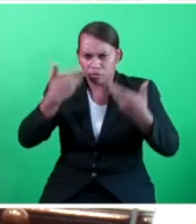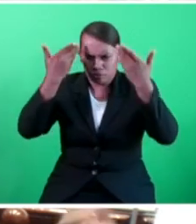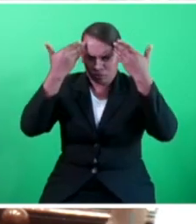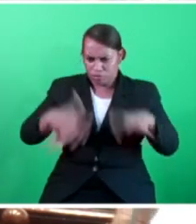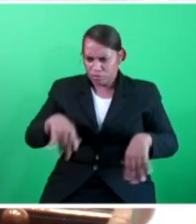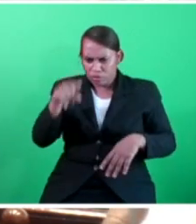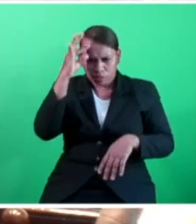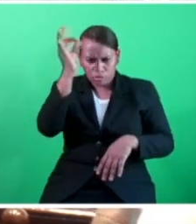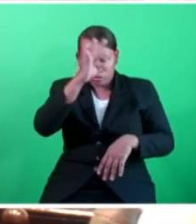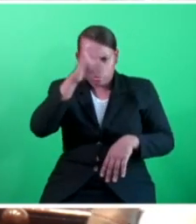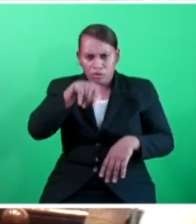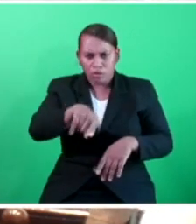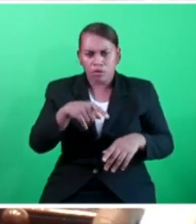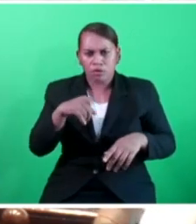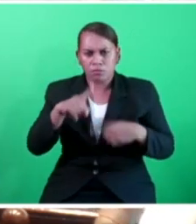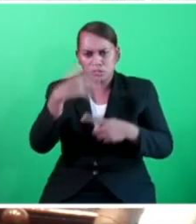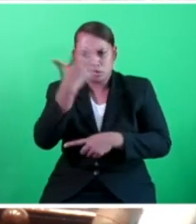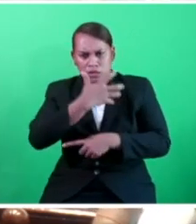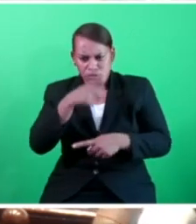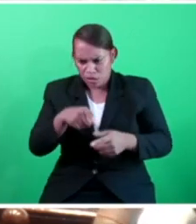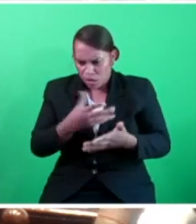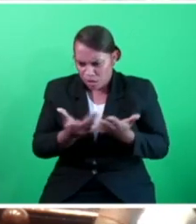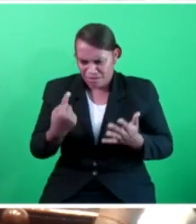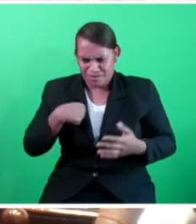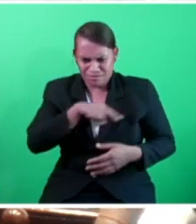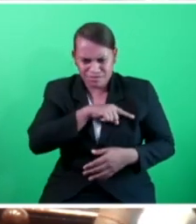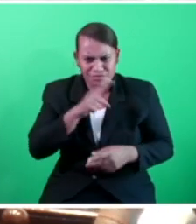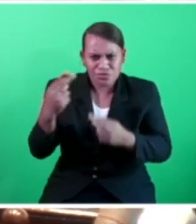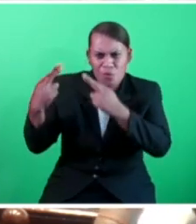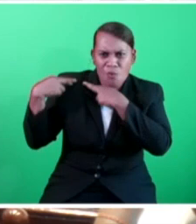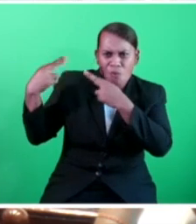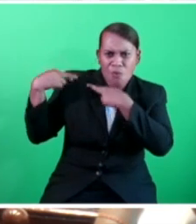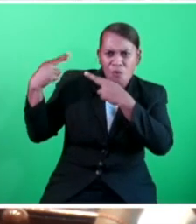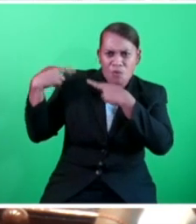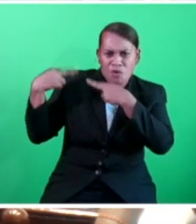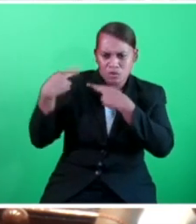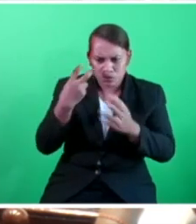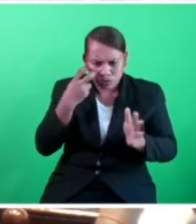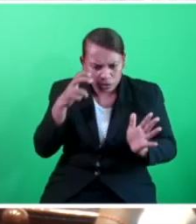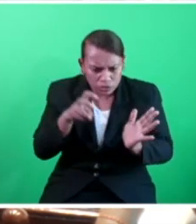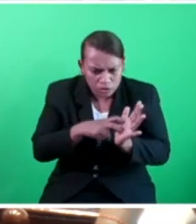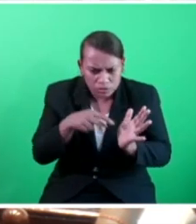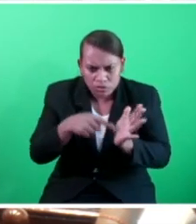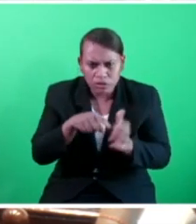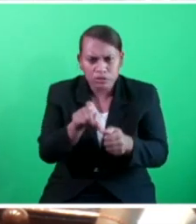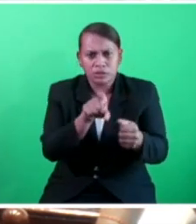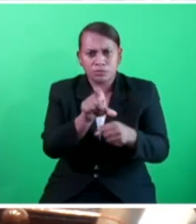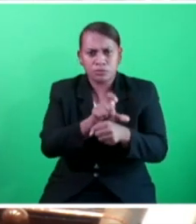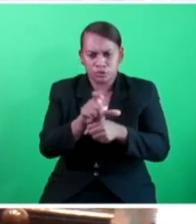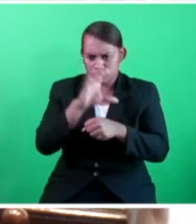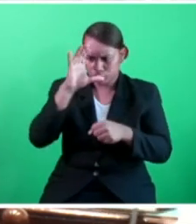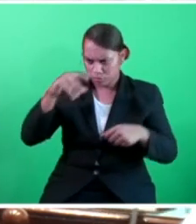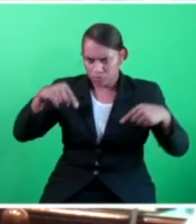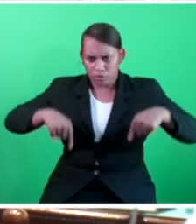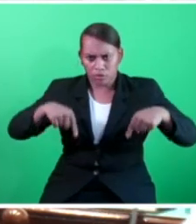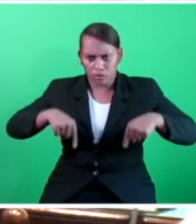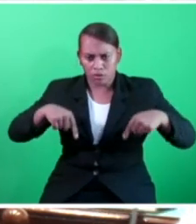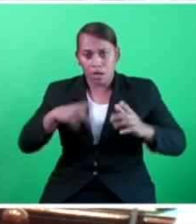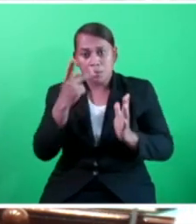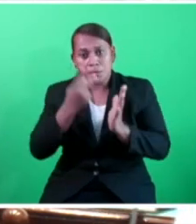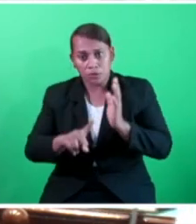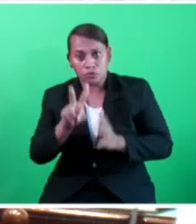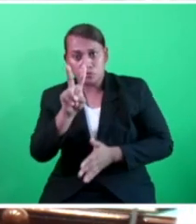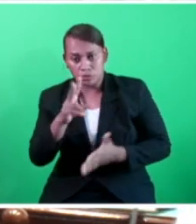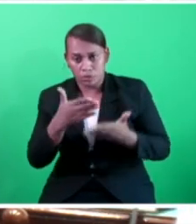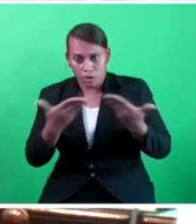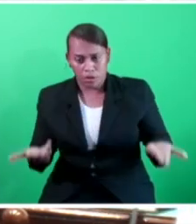the custodian of this register of chemicals, we want to do a thorough job. And this is phase 2. And the phase 2, we do hope that we will